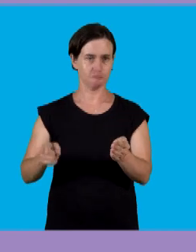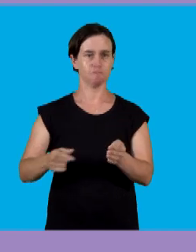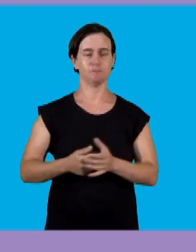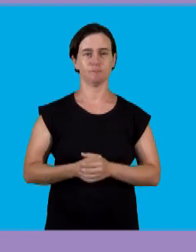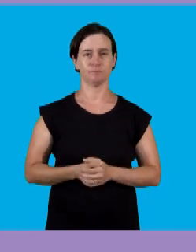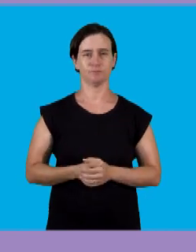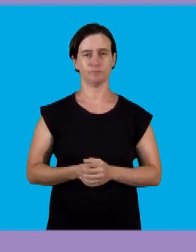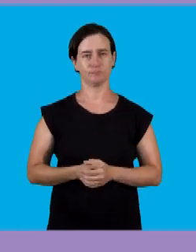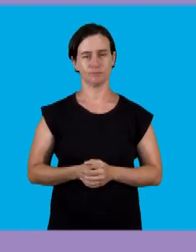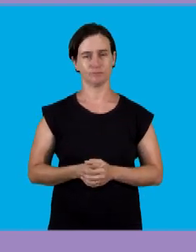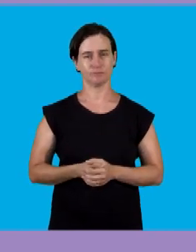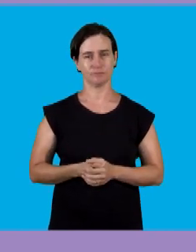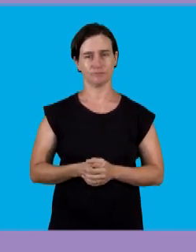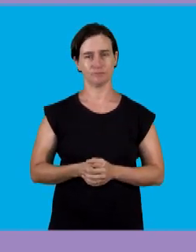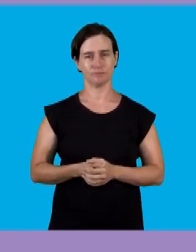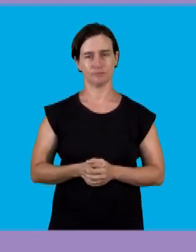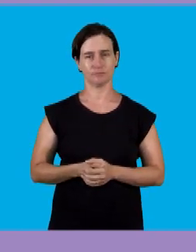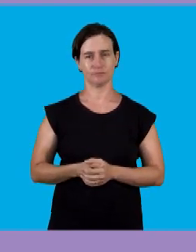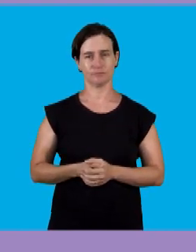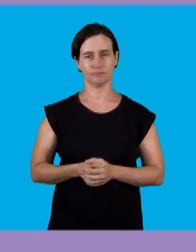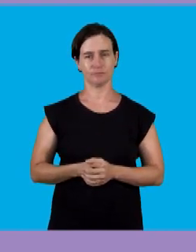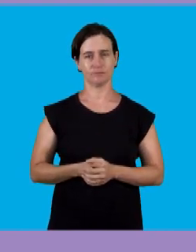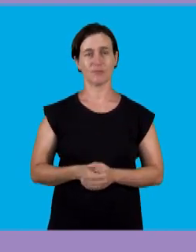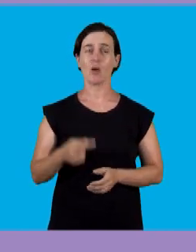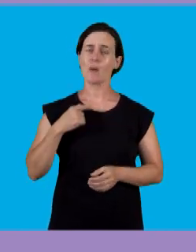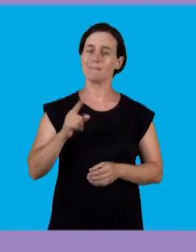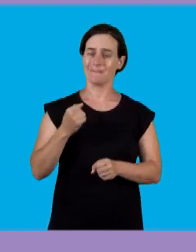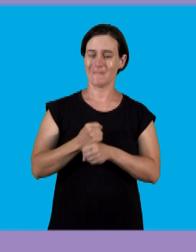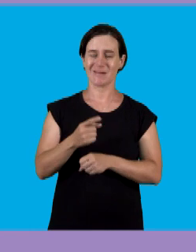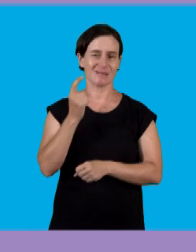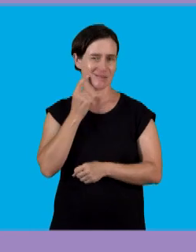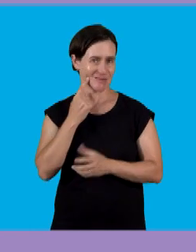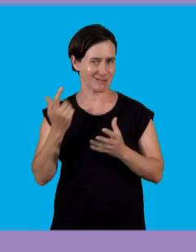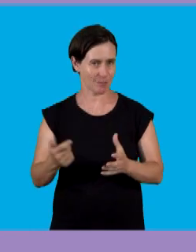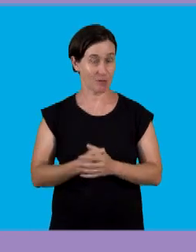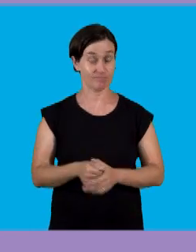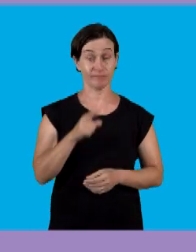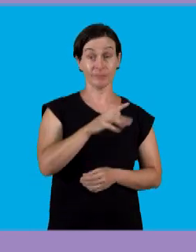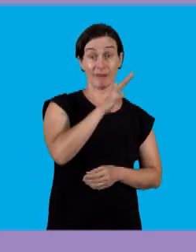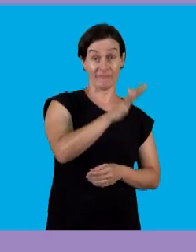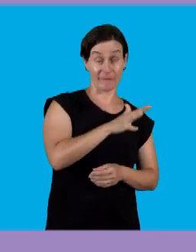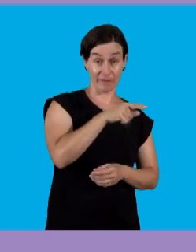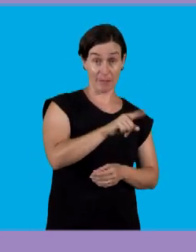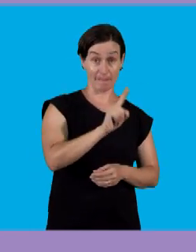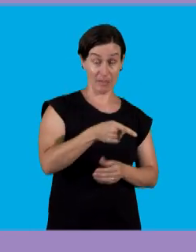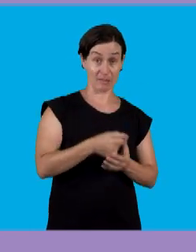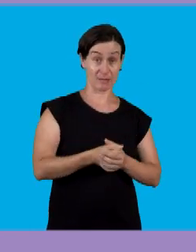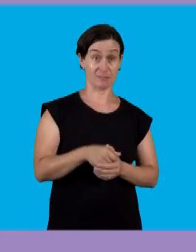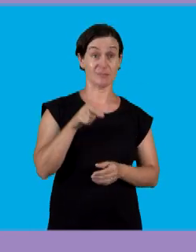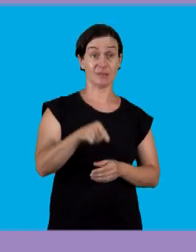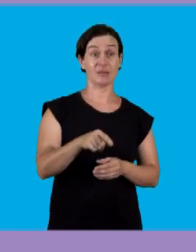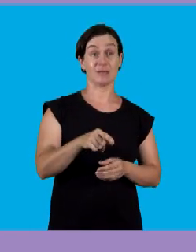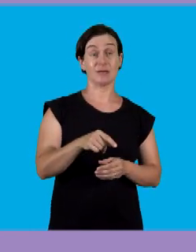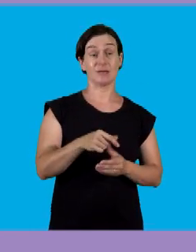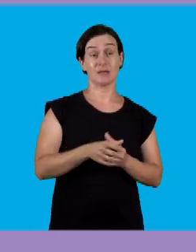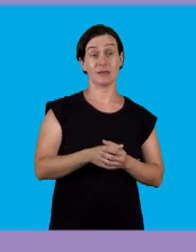multiplied by that y squared. Now, of course, we need to simplify this further because now that 15 is being multiplied